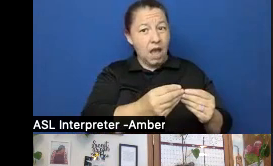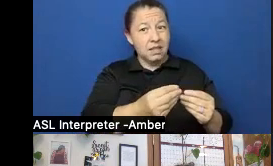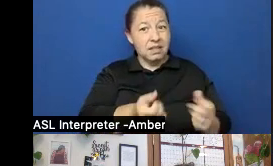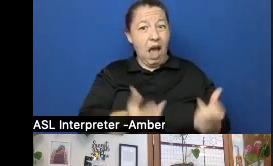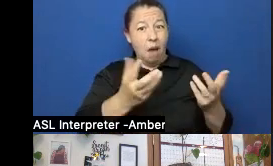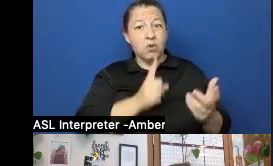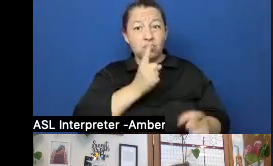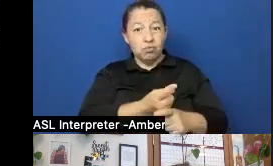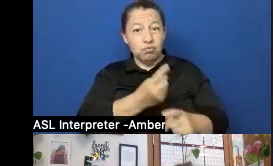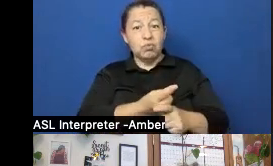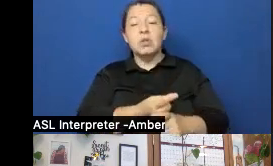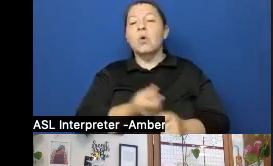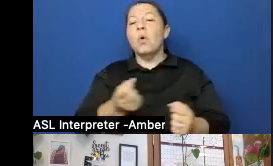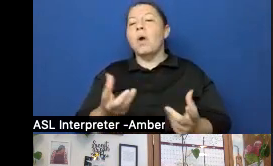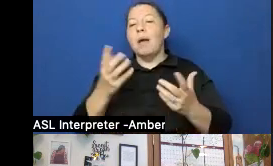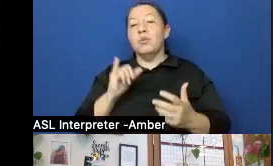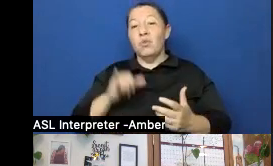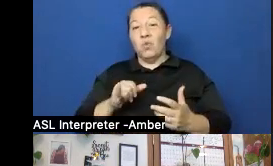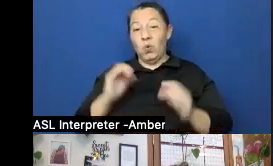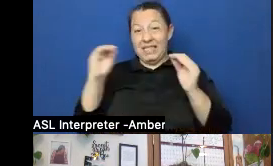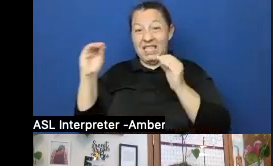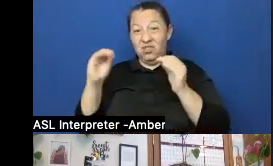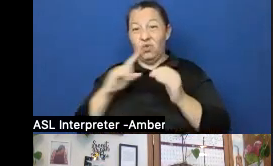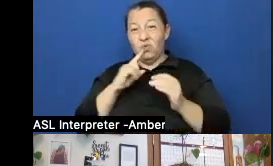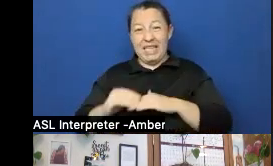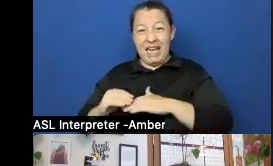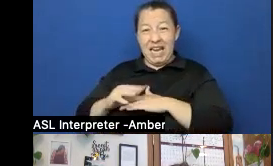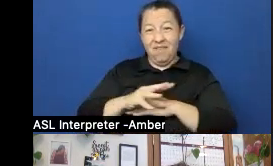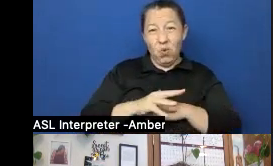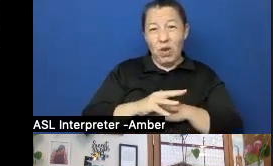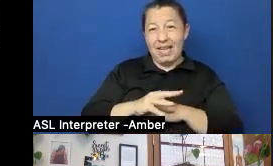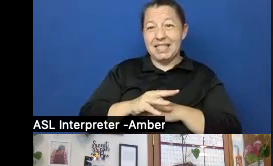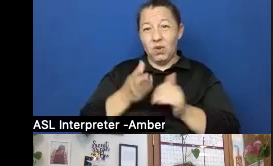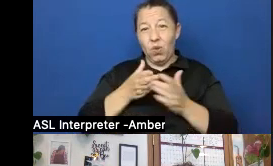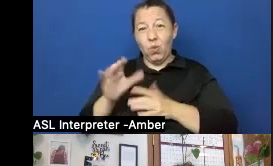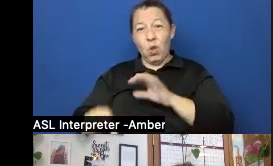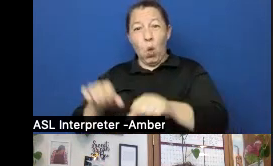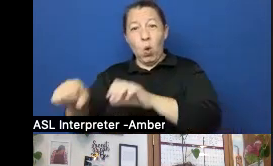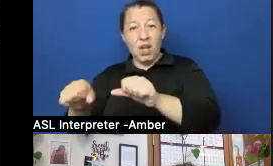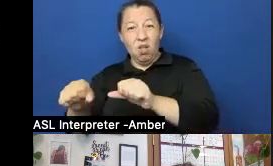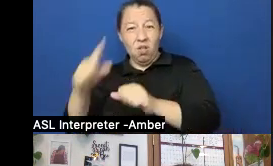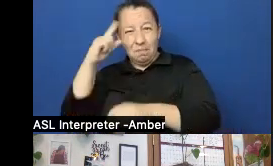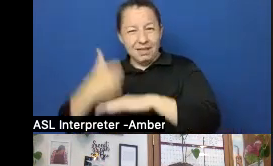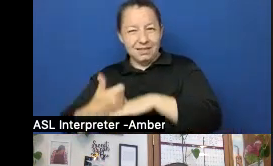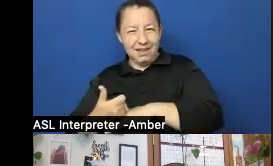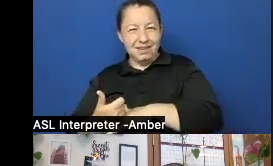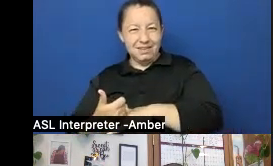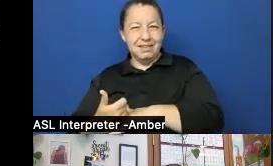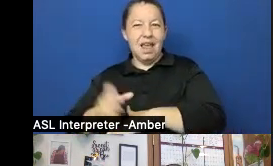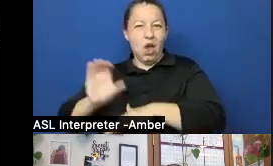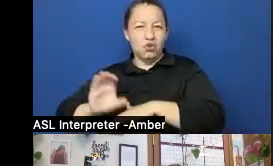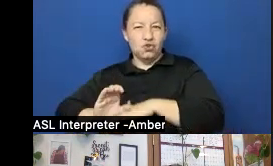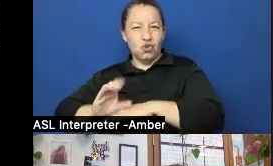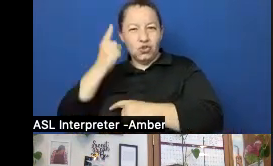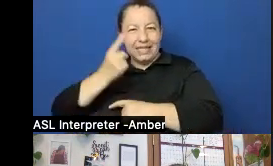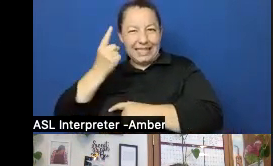those ancestral teachings have been influenced by colonialism and church thinking, right?